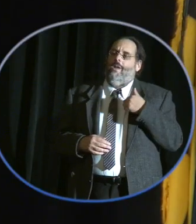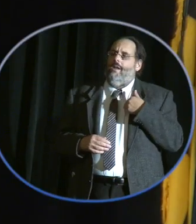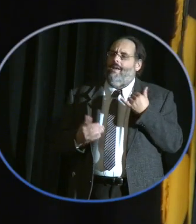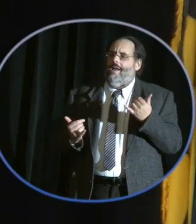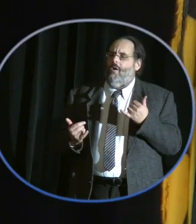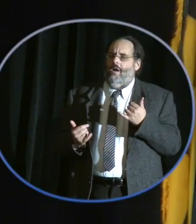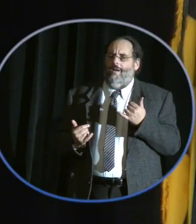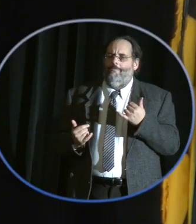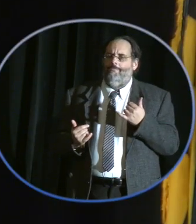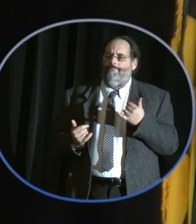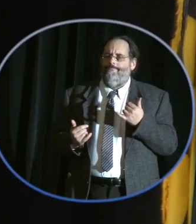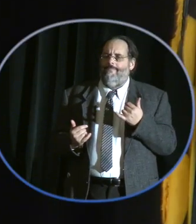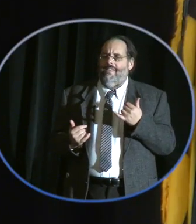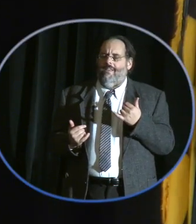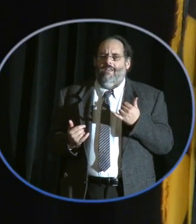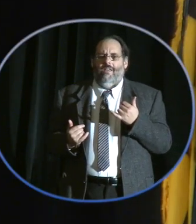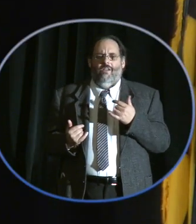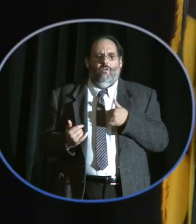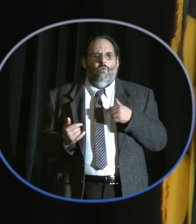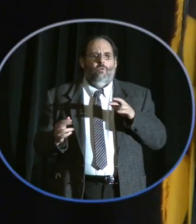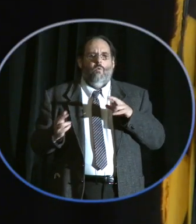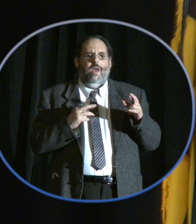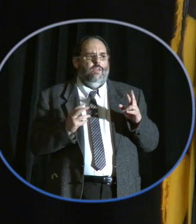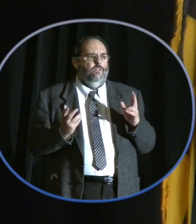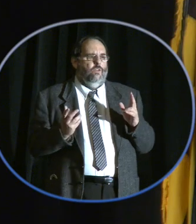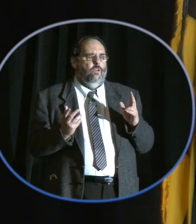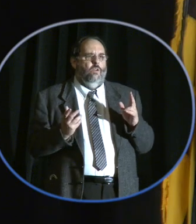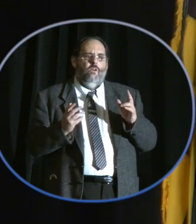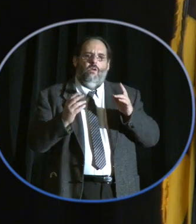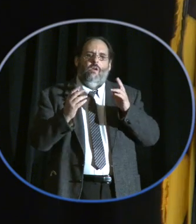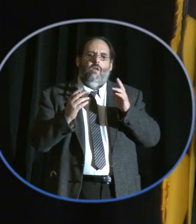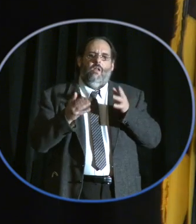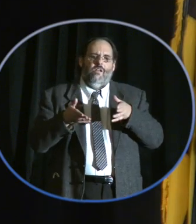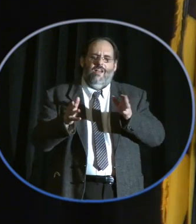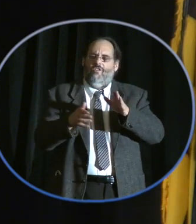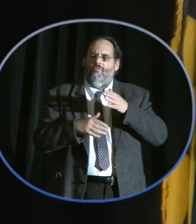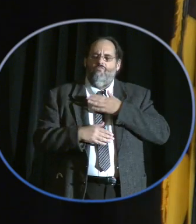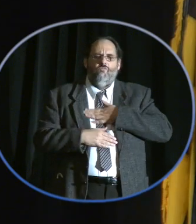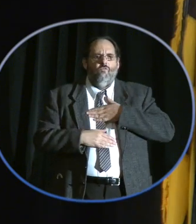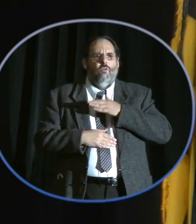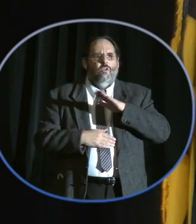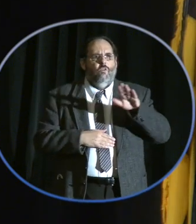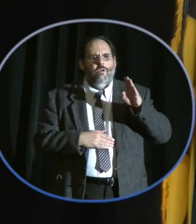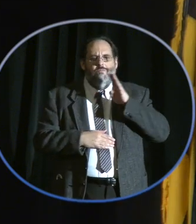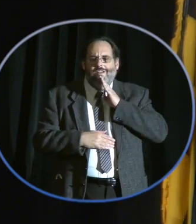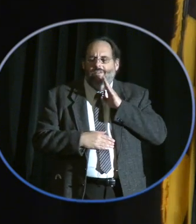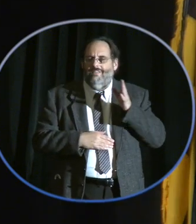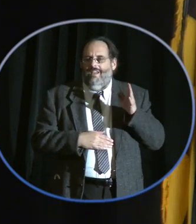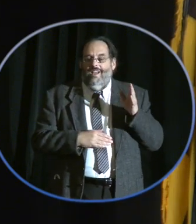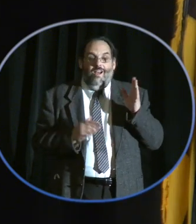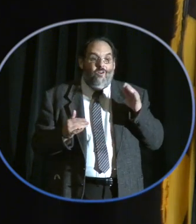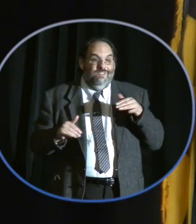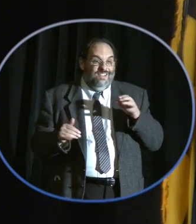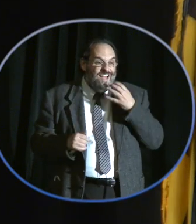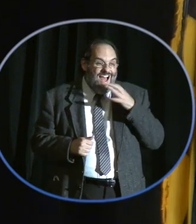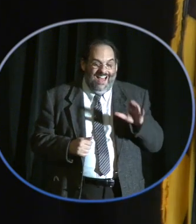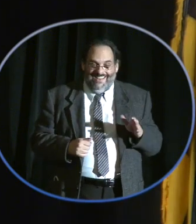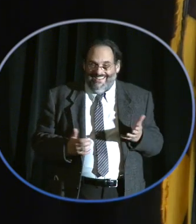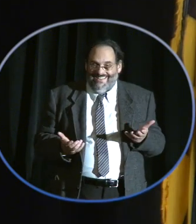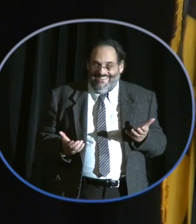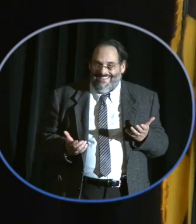are at a point where we're ready to just take a little pause, let you enjoy your breakfast. I hope it's still